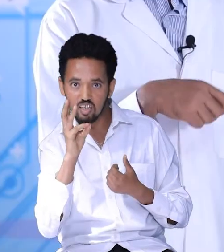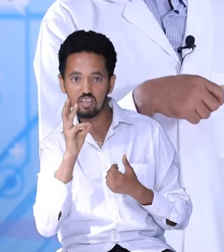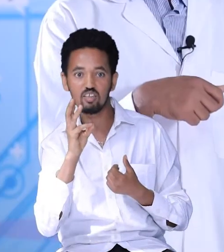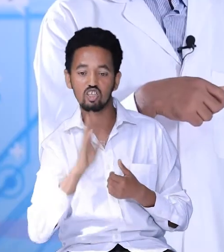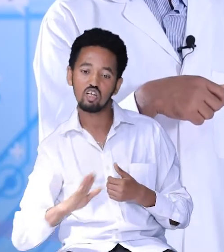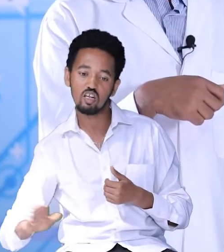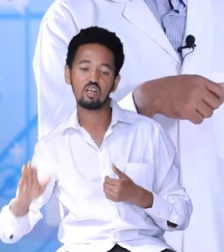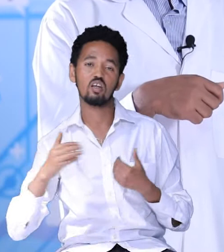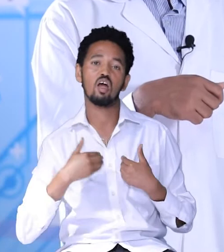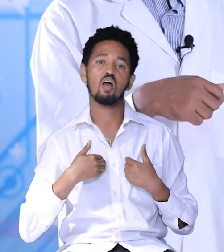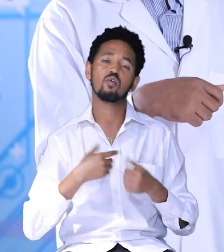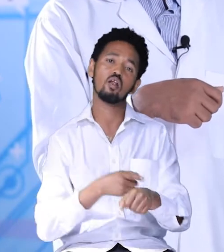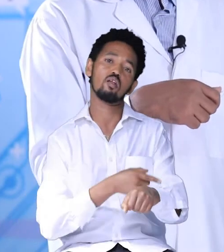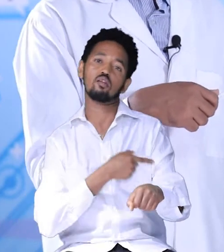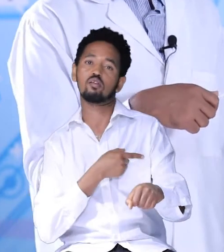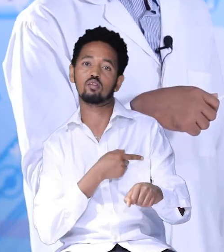lifetime.